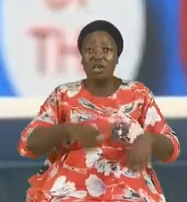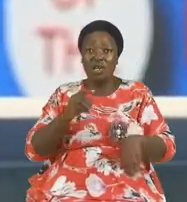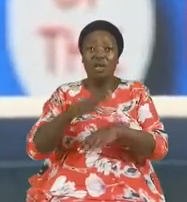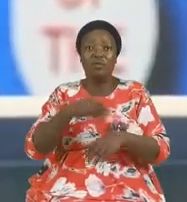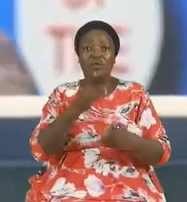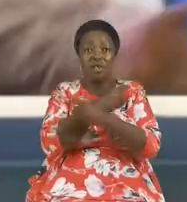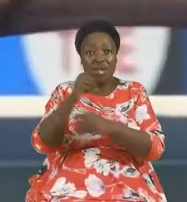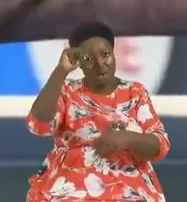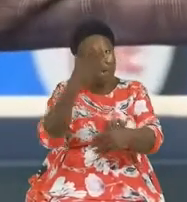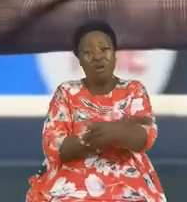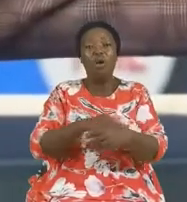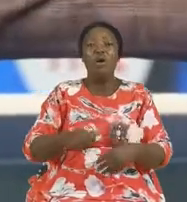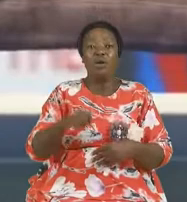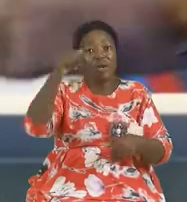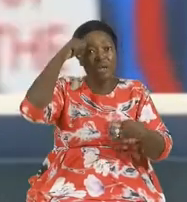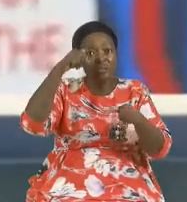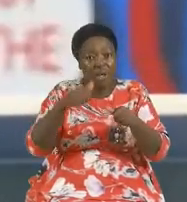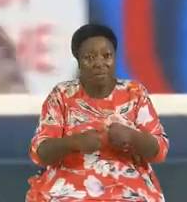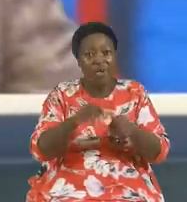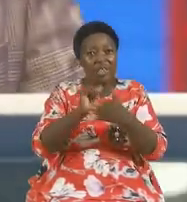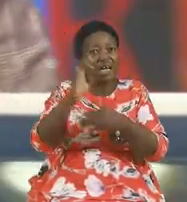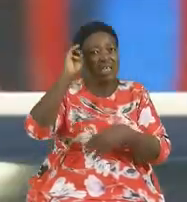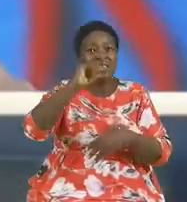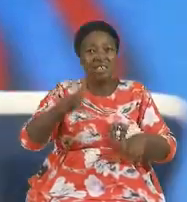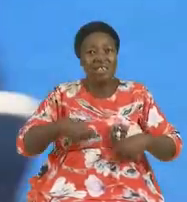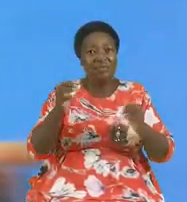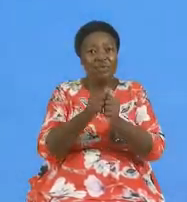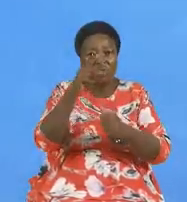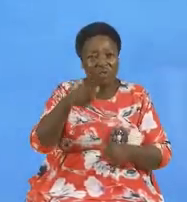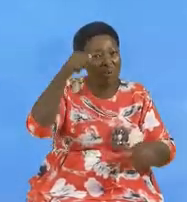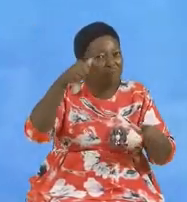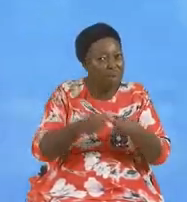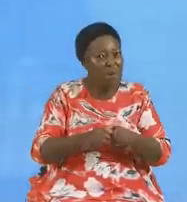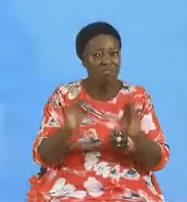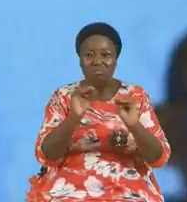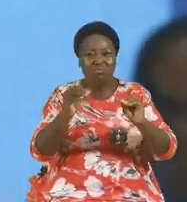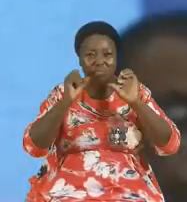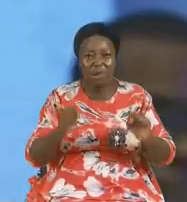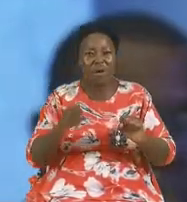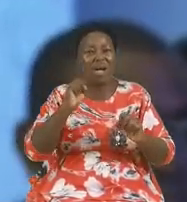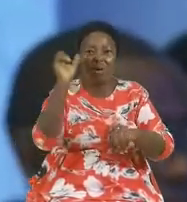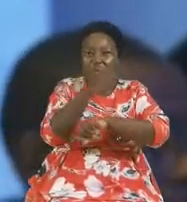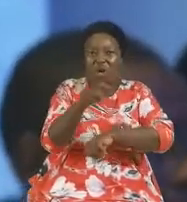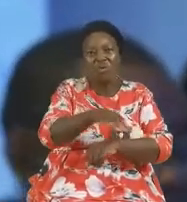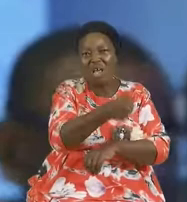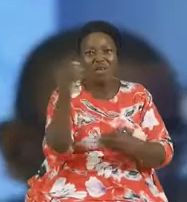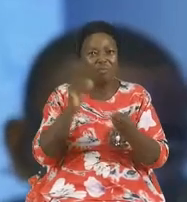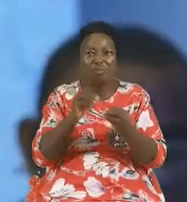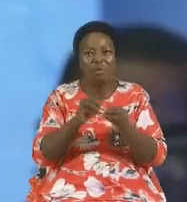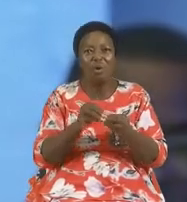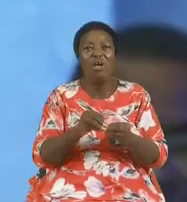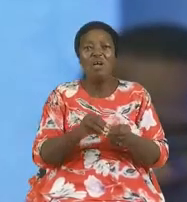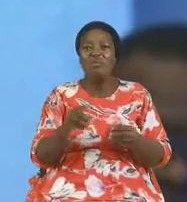the kingdom of darkness to the kingdom of his dear son. Remember, he's living with you. Remember,